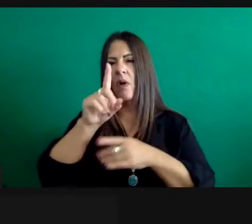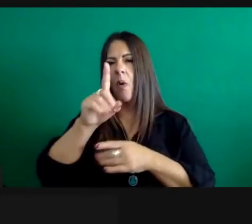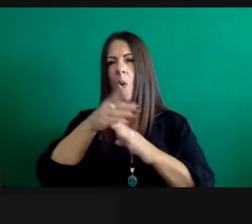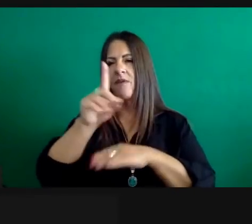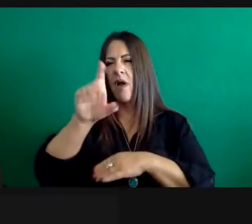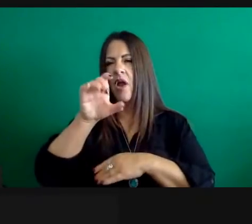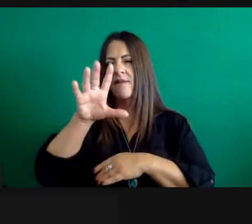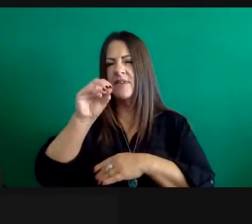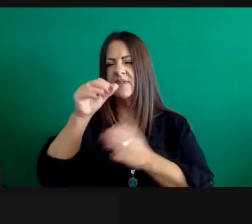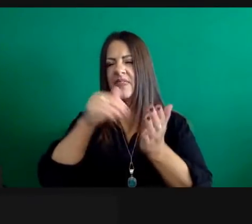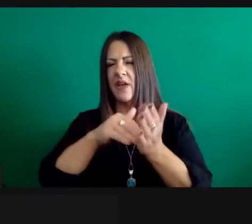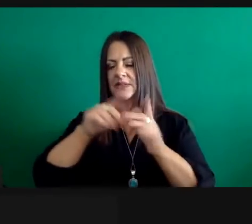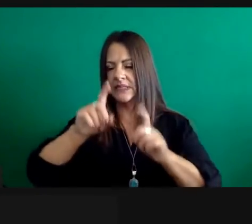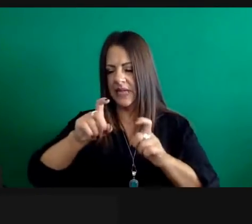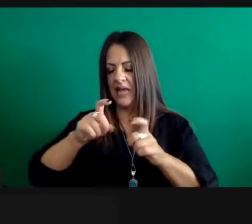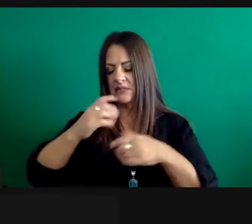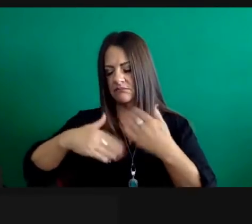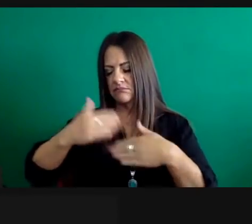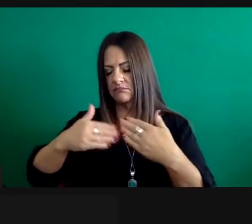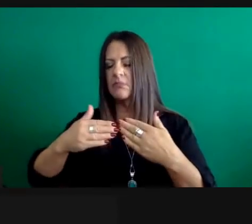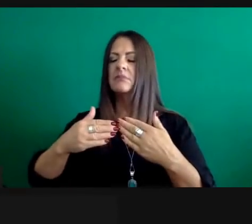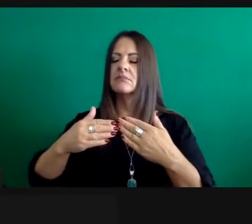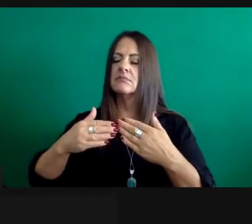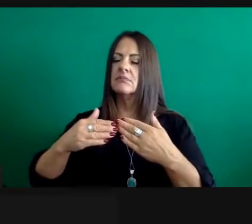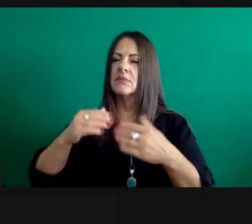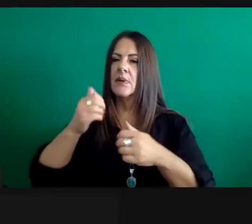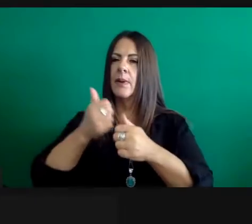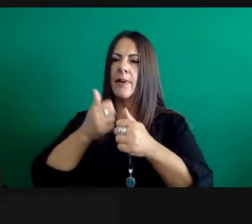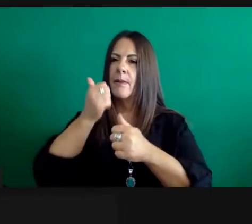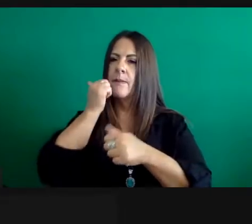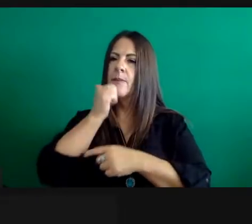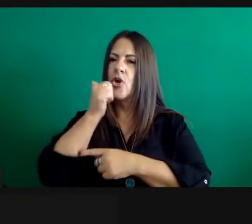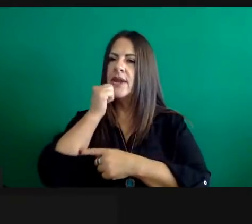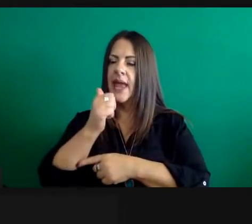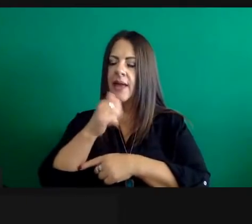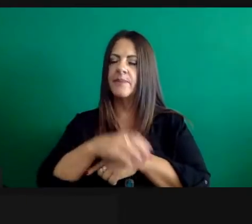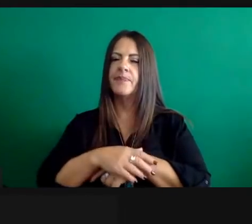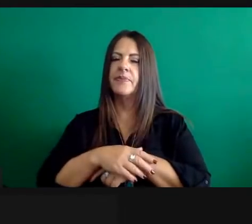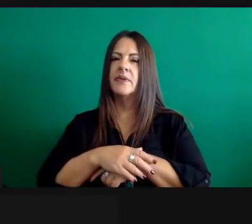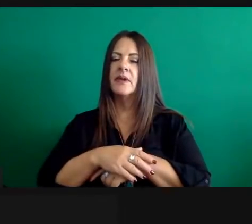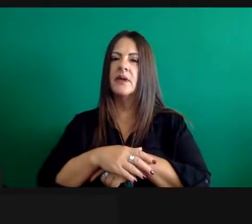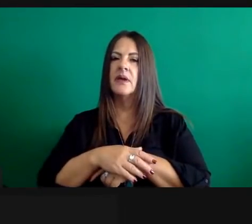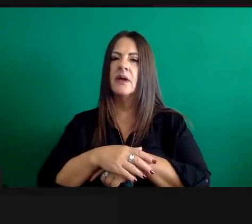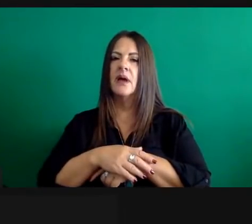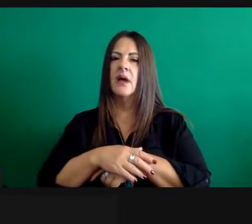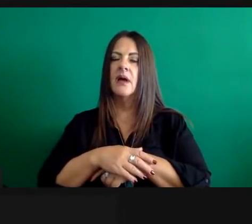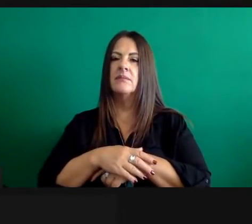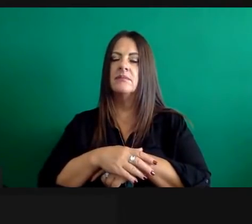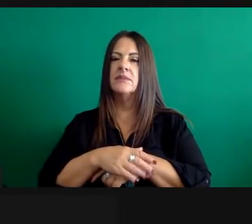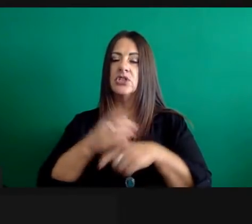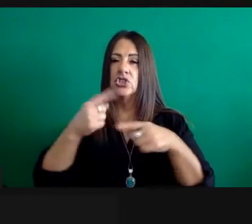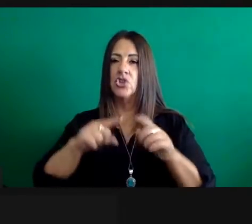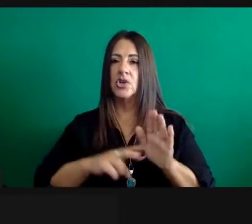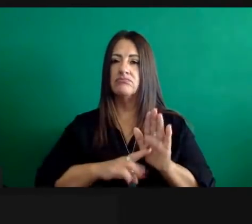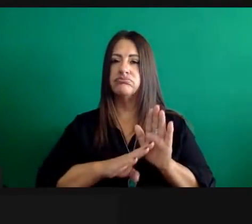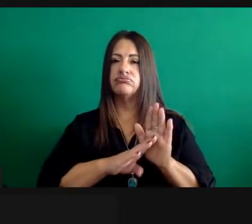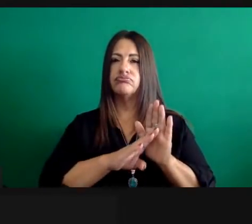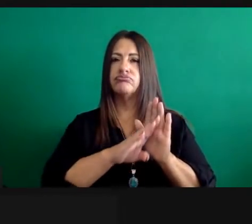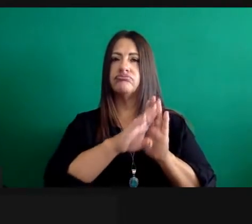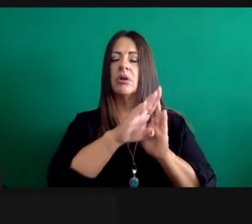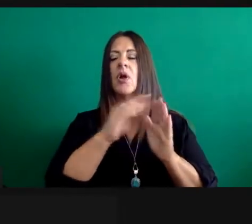day. It takes a while to get to that high level, but during the surge, we're looking for